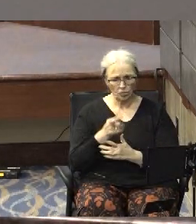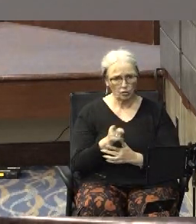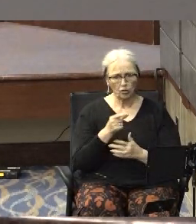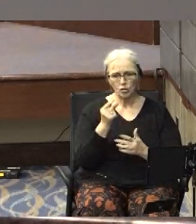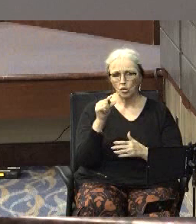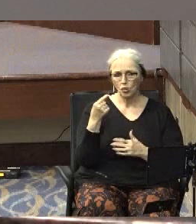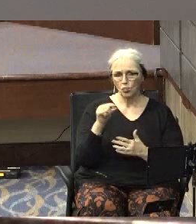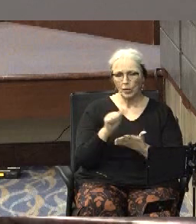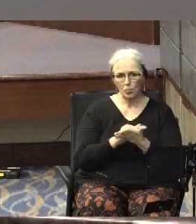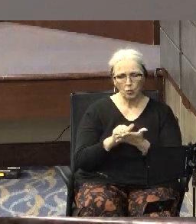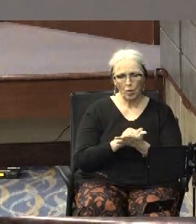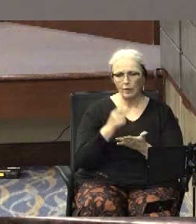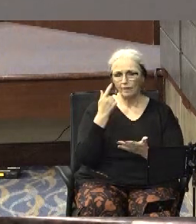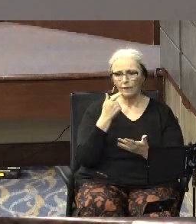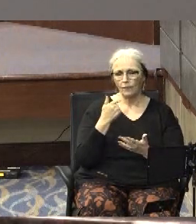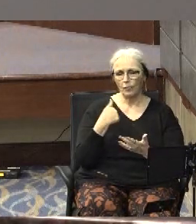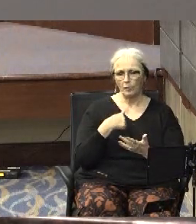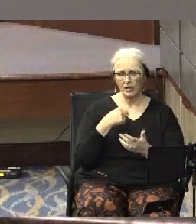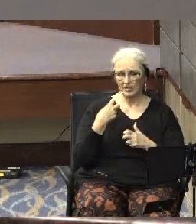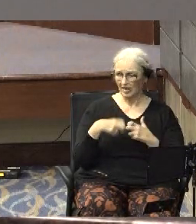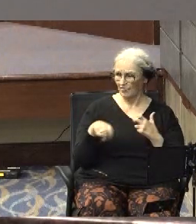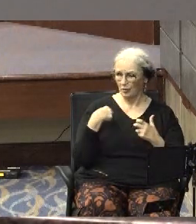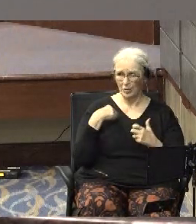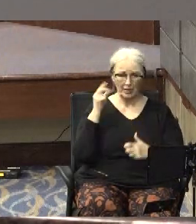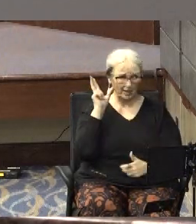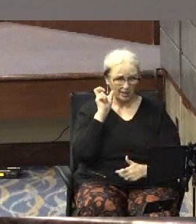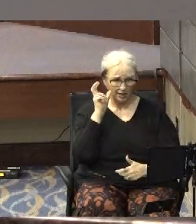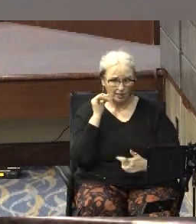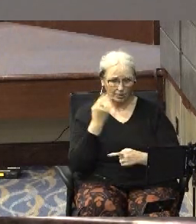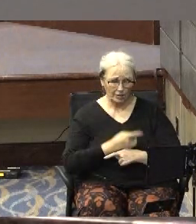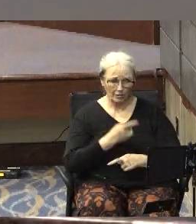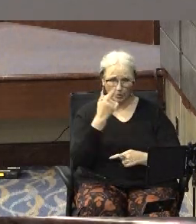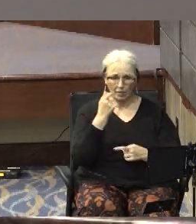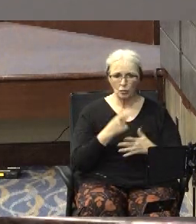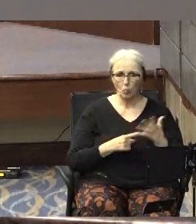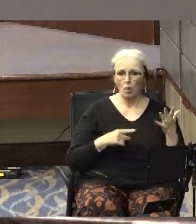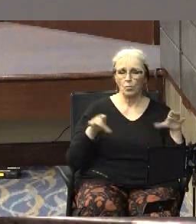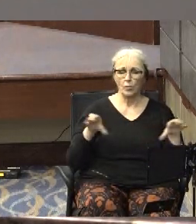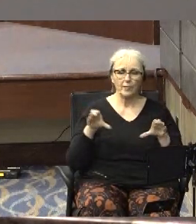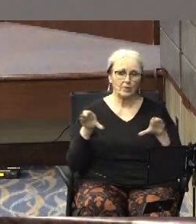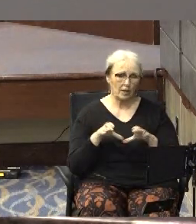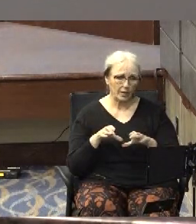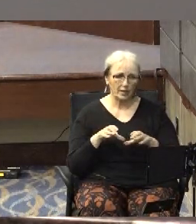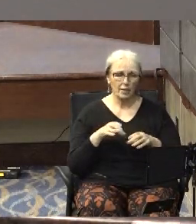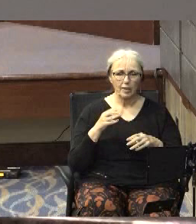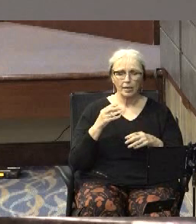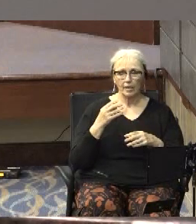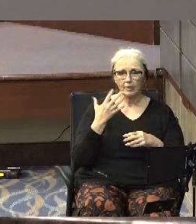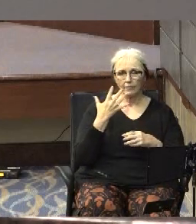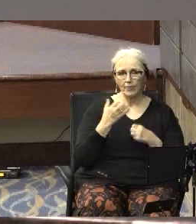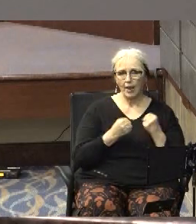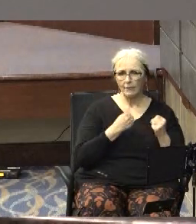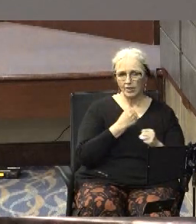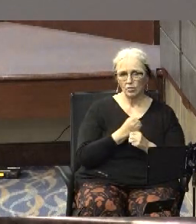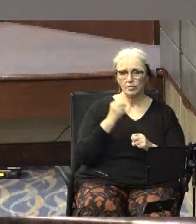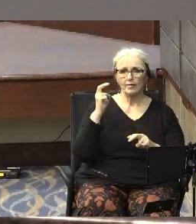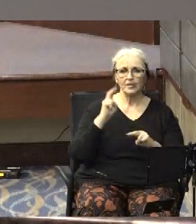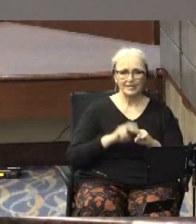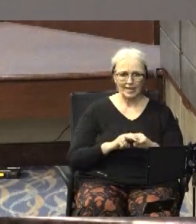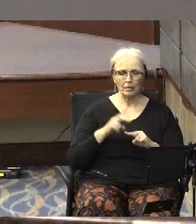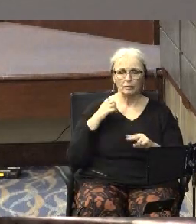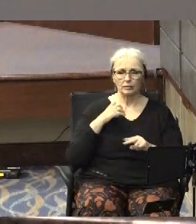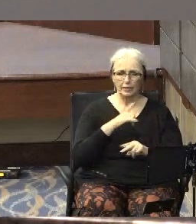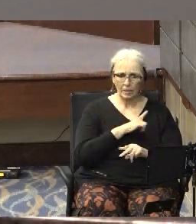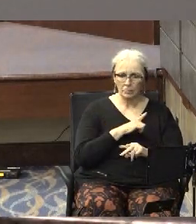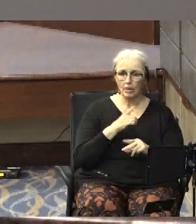was tough for me to hear today because of the things that we have done, especially in the 5 years that I've sat on this council. So I need